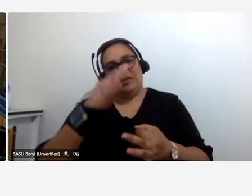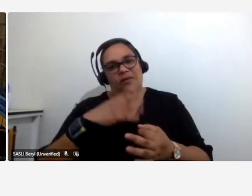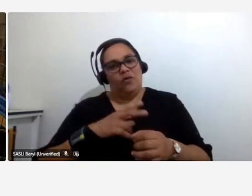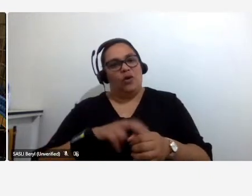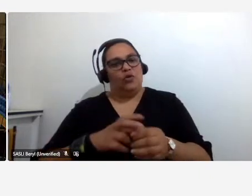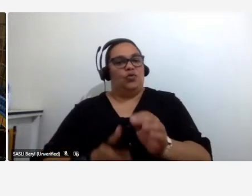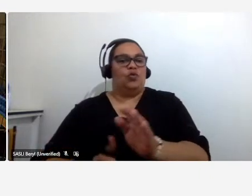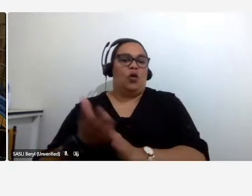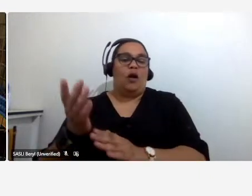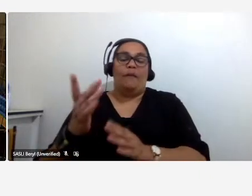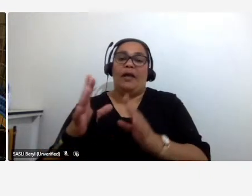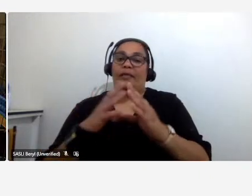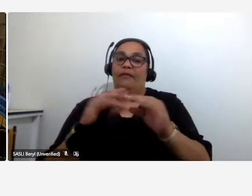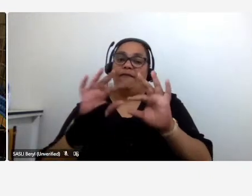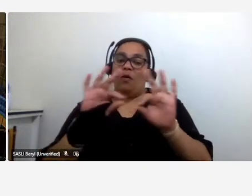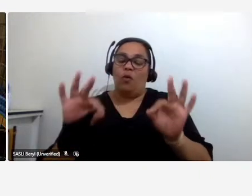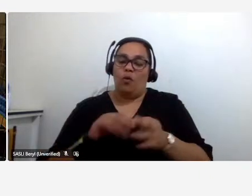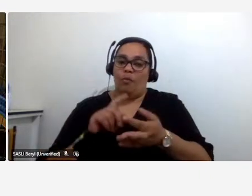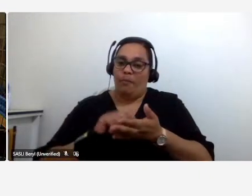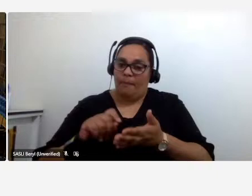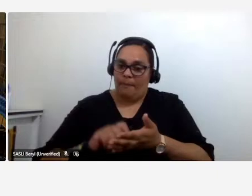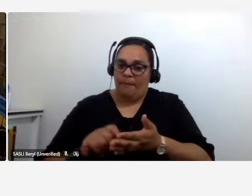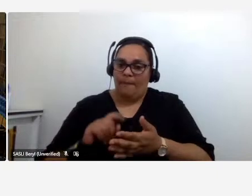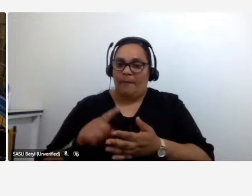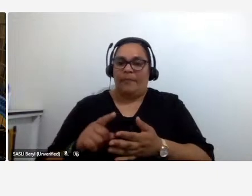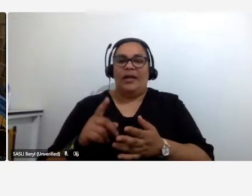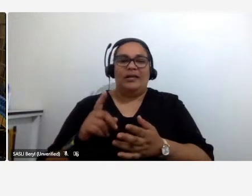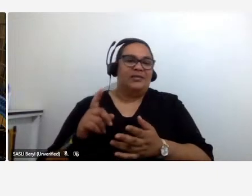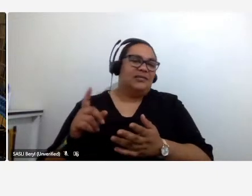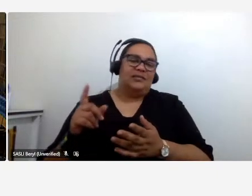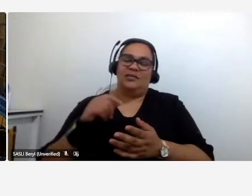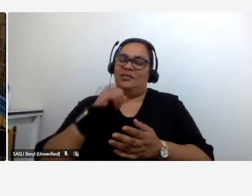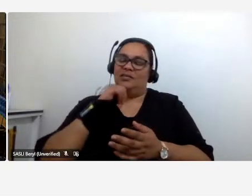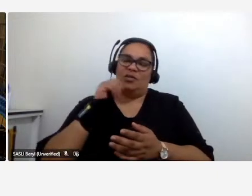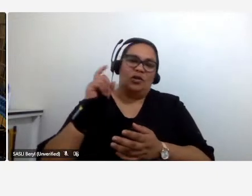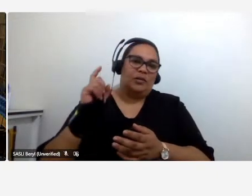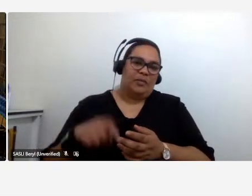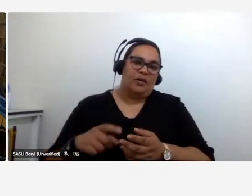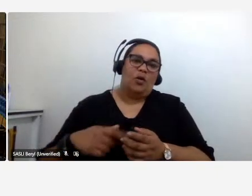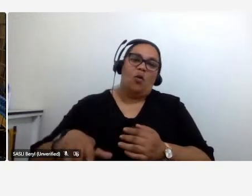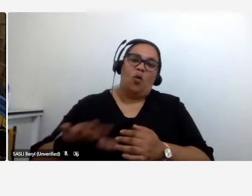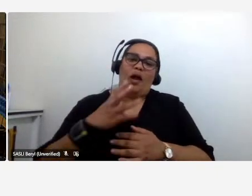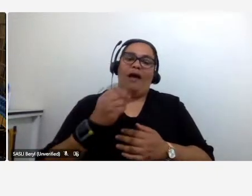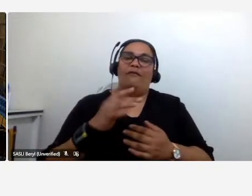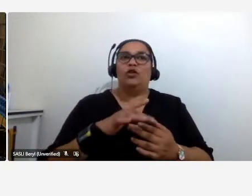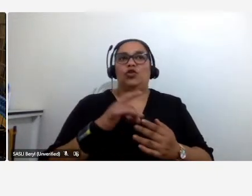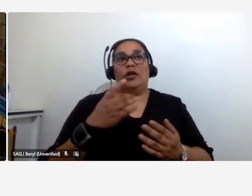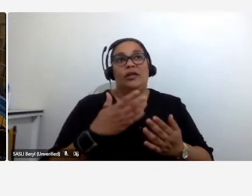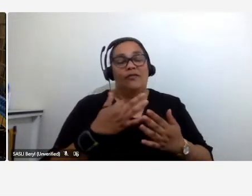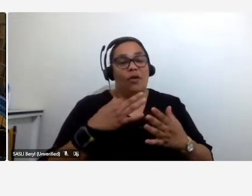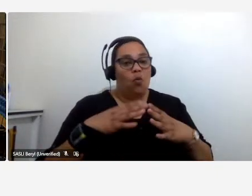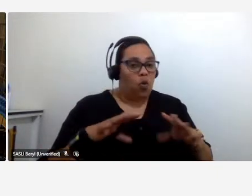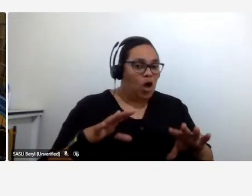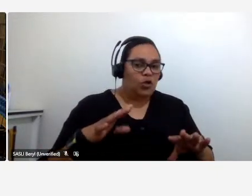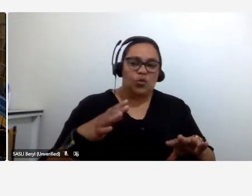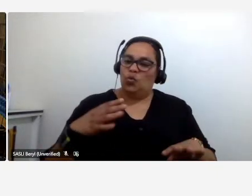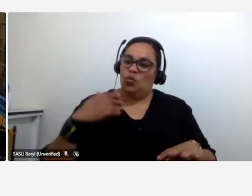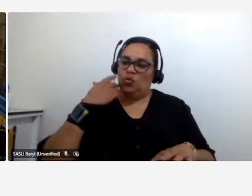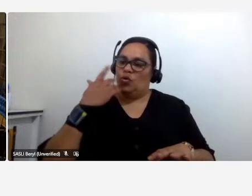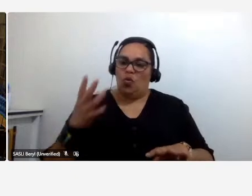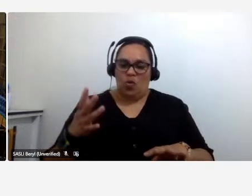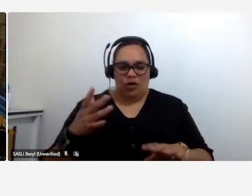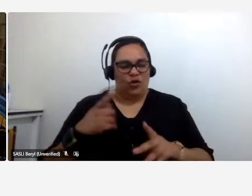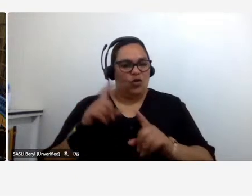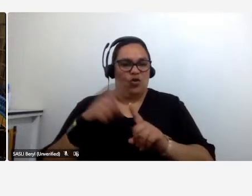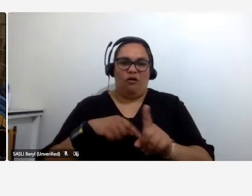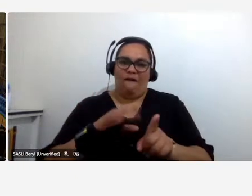The completion of the form is an anomaly. All of them have got a choice to do so or not to do so.